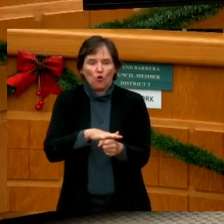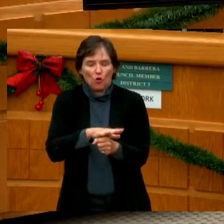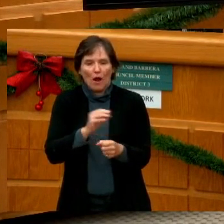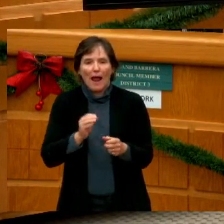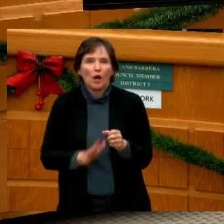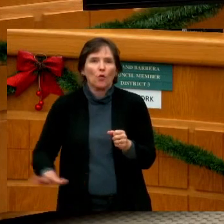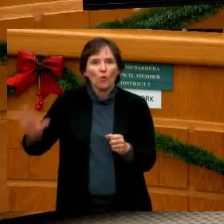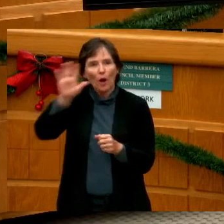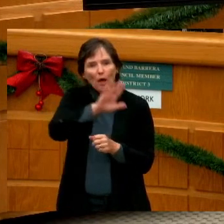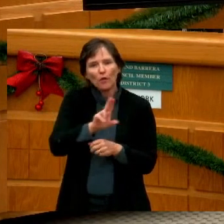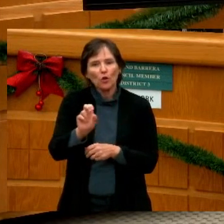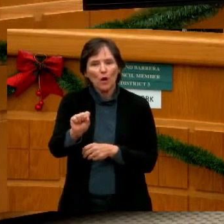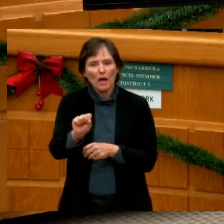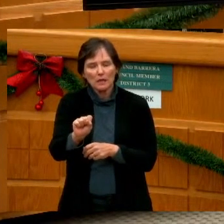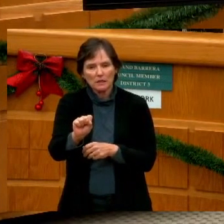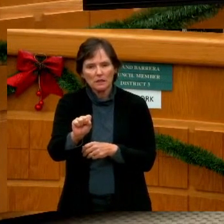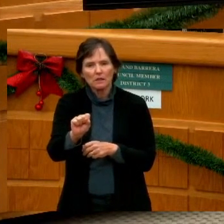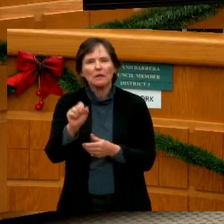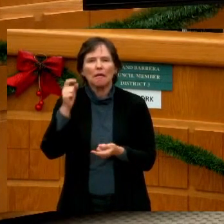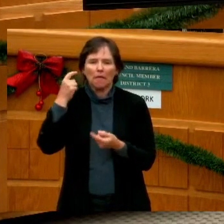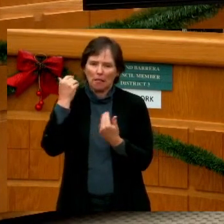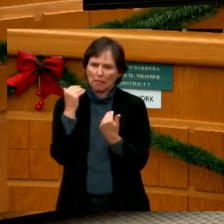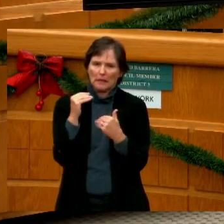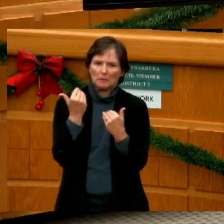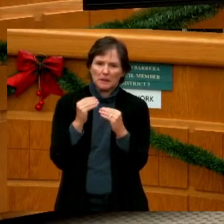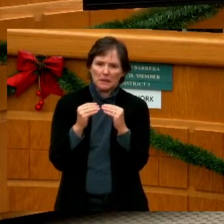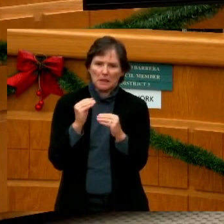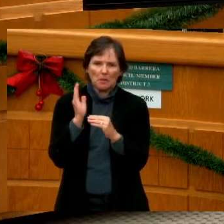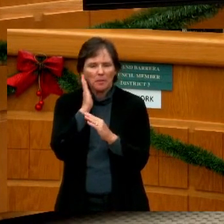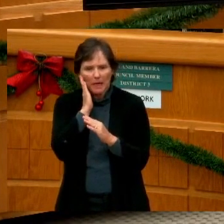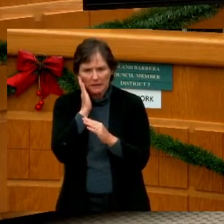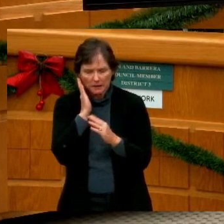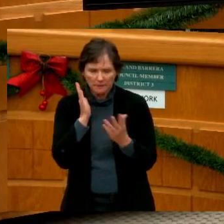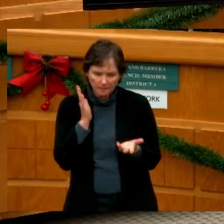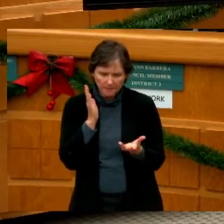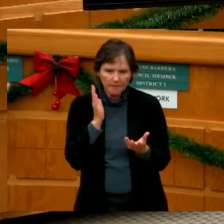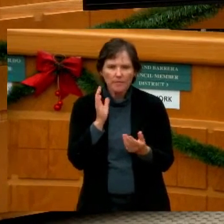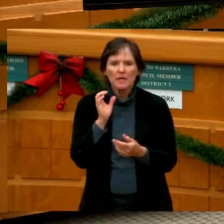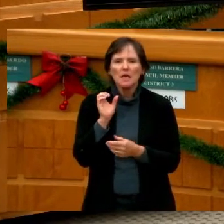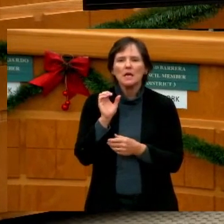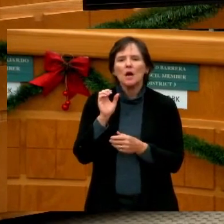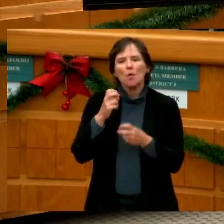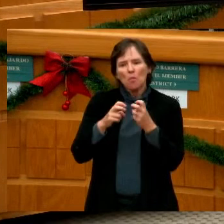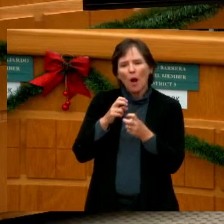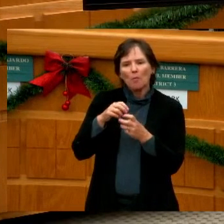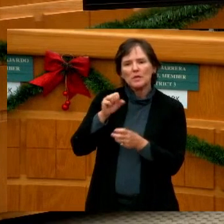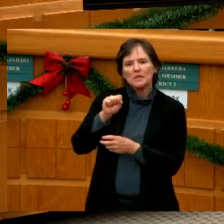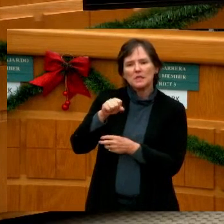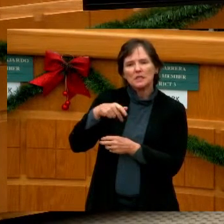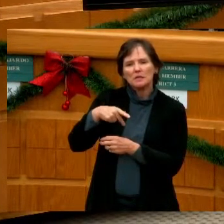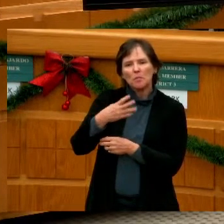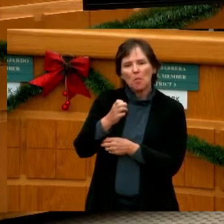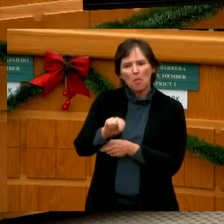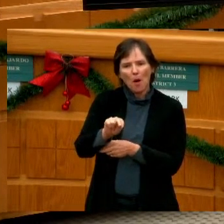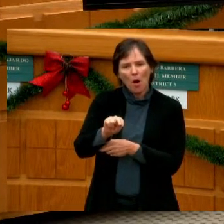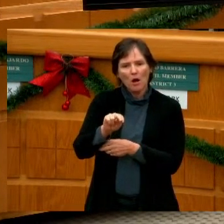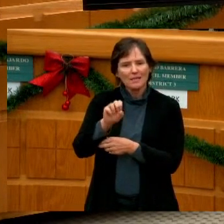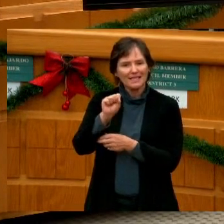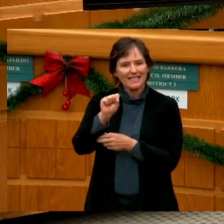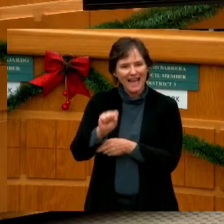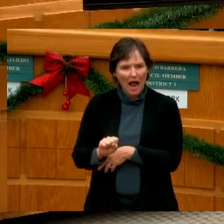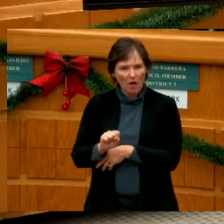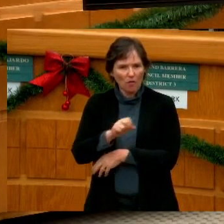across Texas and across other parts of the United States. Spawn South initially was not really ever intended to be a hospital